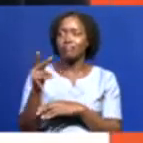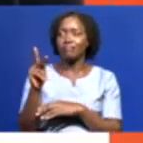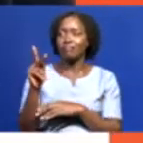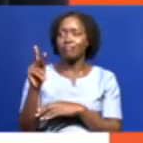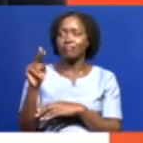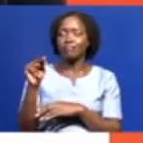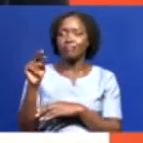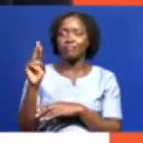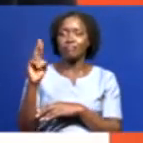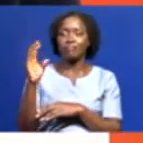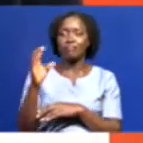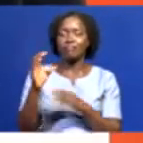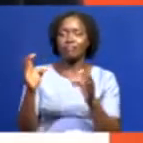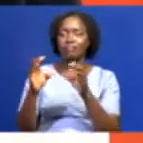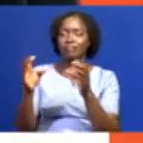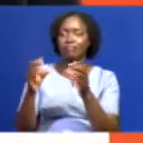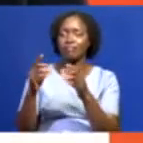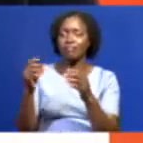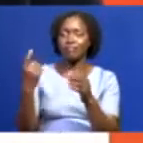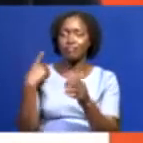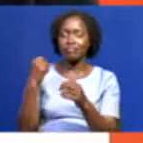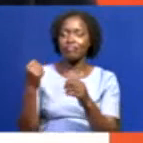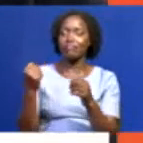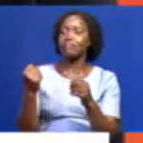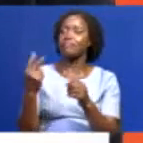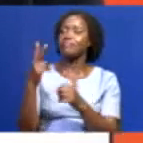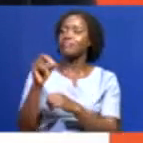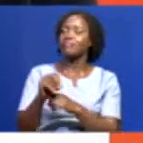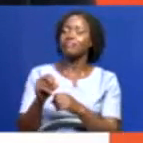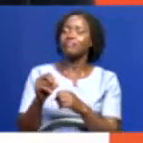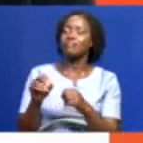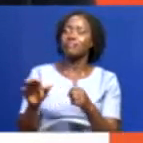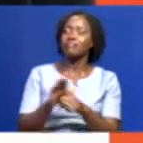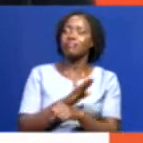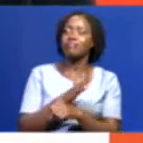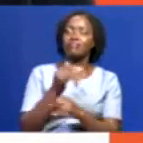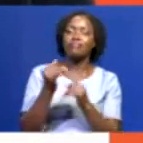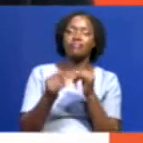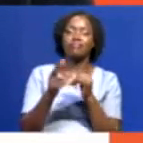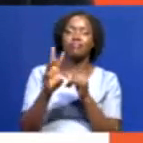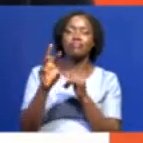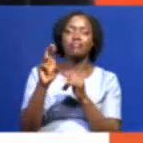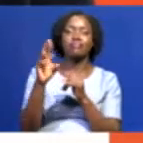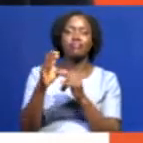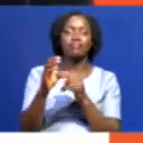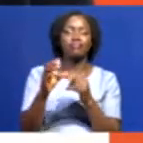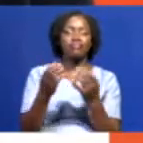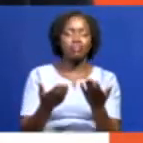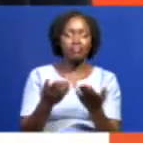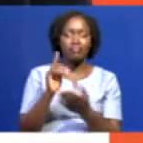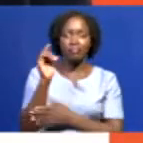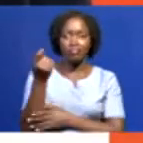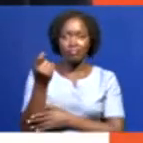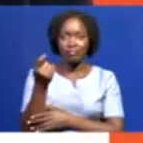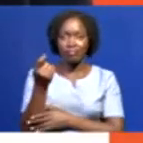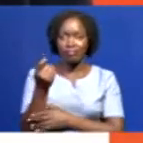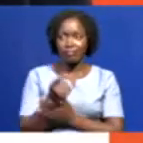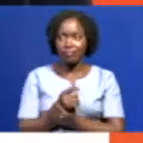KNRC category and 20th overall in the just concluded 2023 WRC Rally Kenya